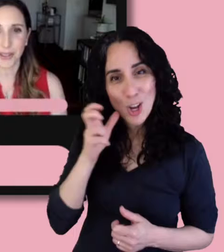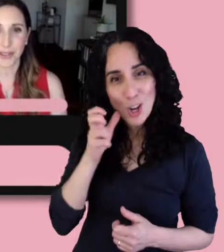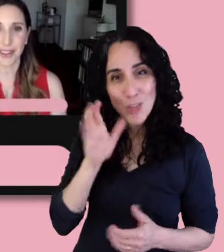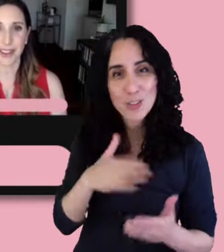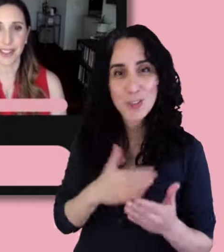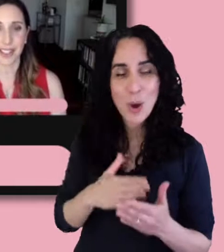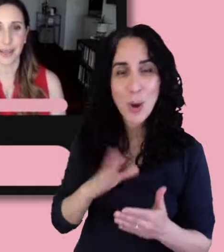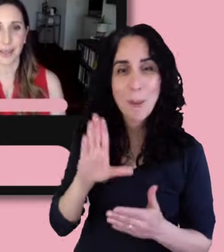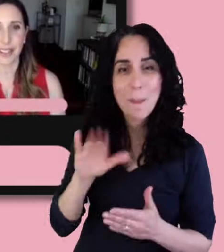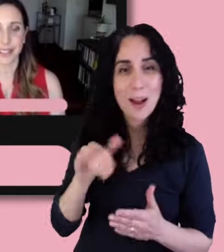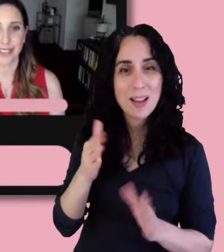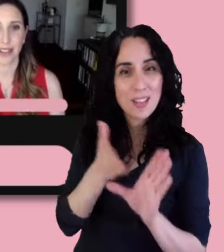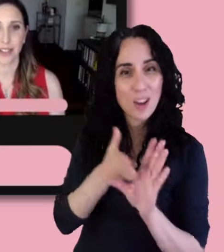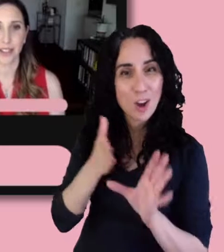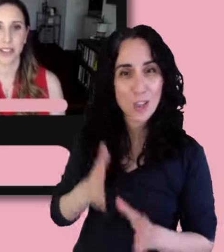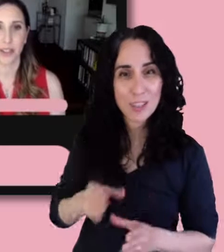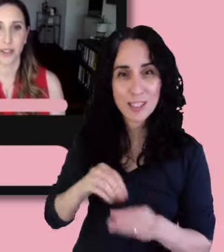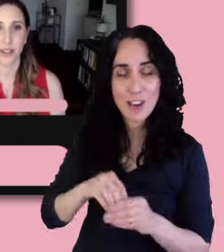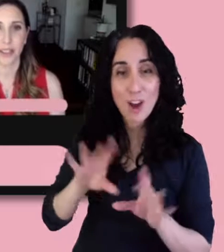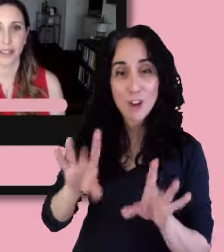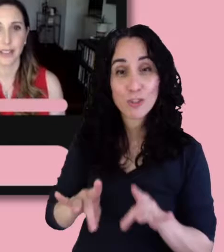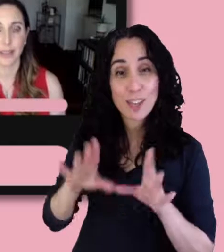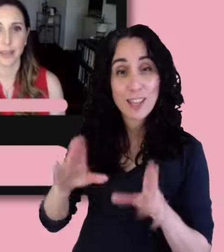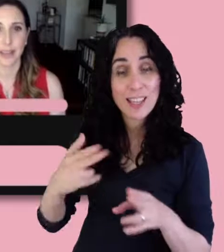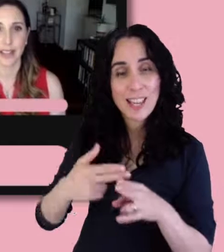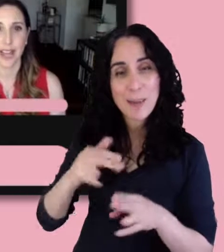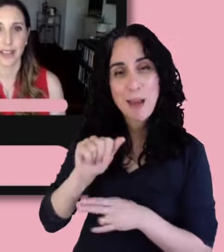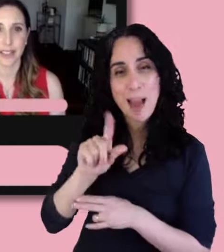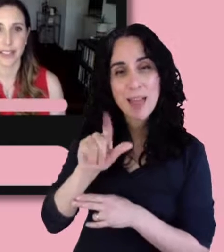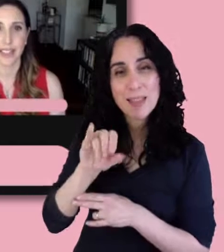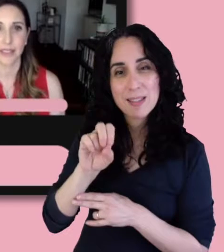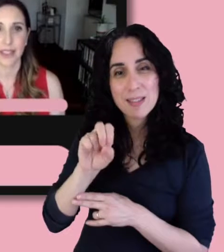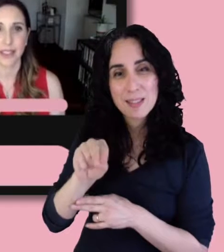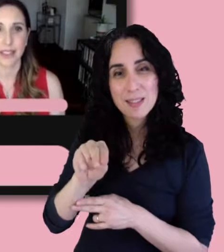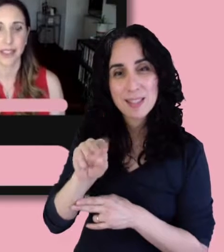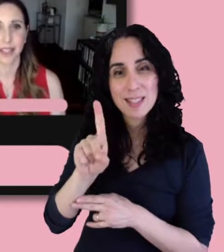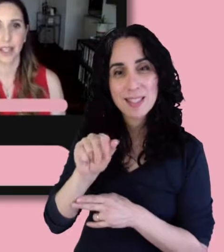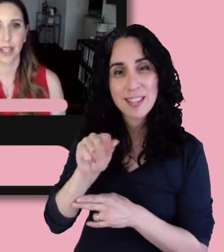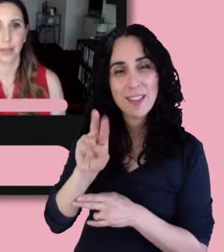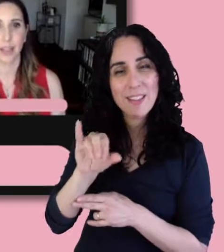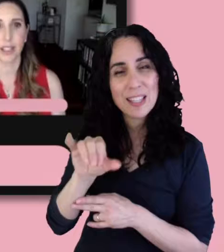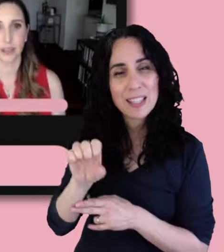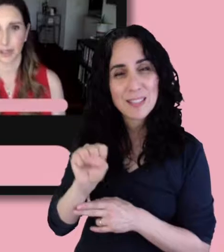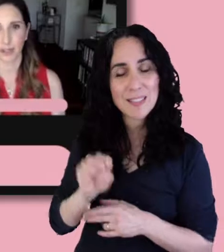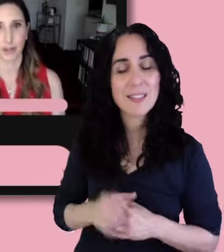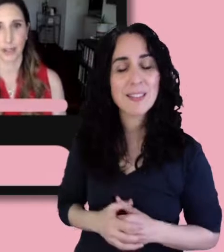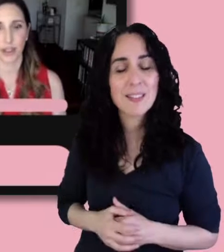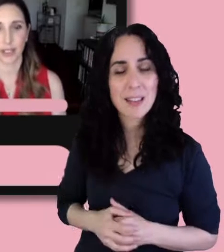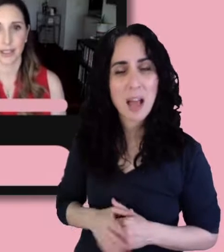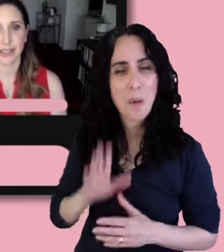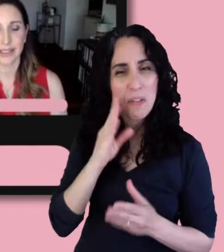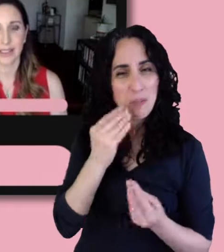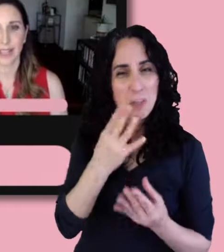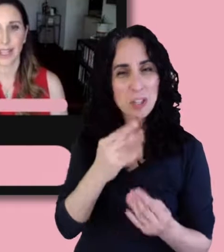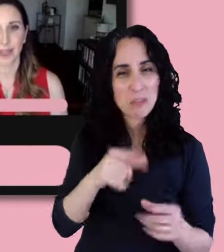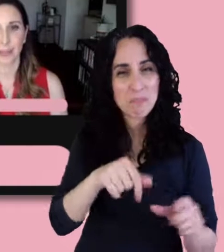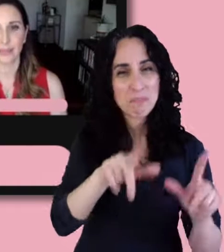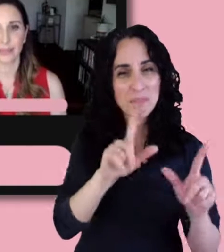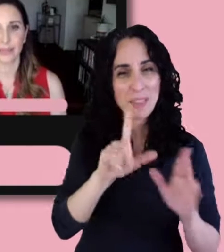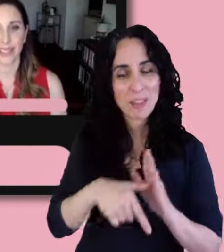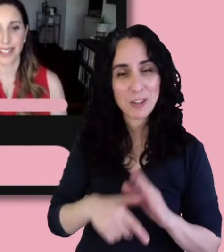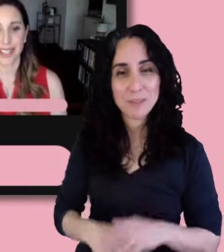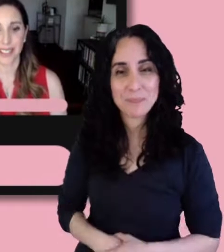heard this song by a psychologist in Australia. Her name is Alison Davies. I'll give you that information.